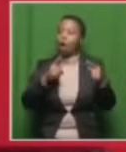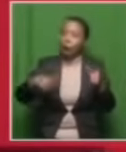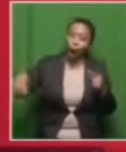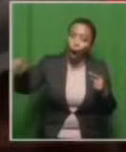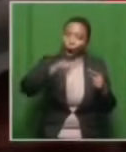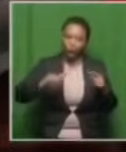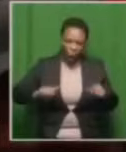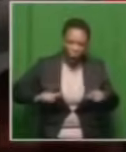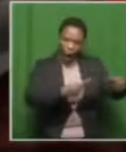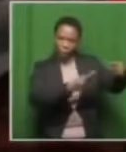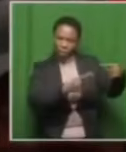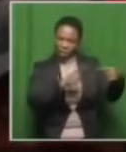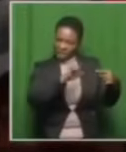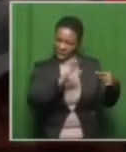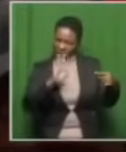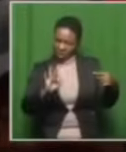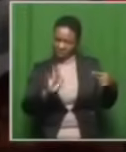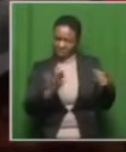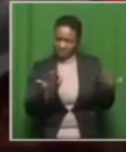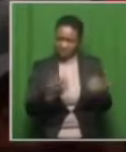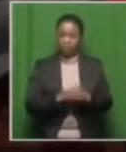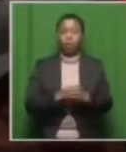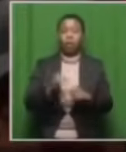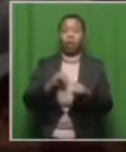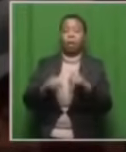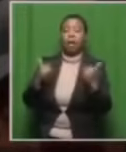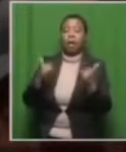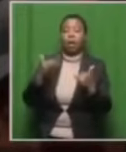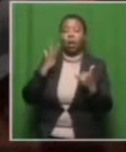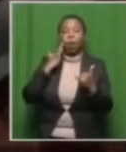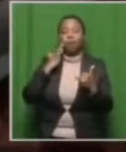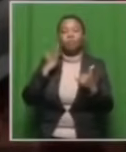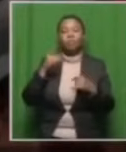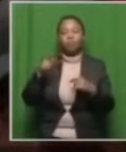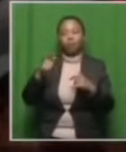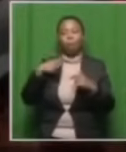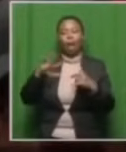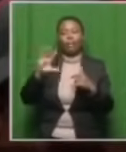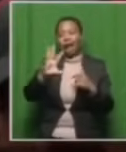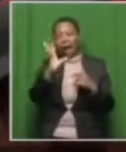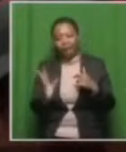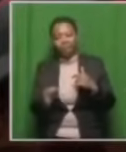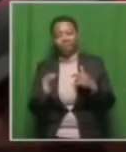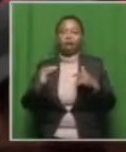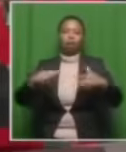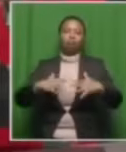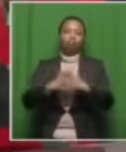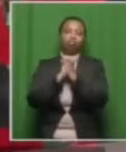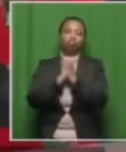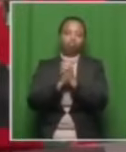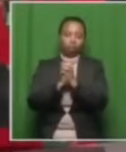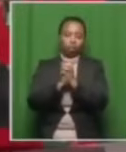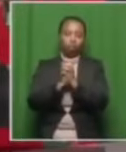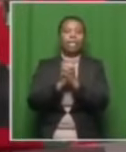the EFF. Shivambu reiterated the party's stance on opening the borders and uniting the African continent. He says